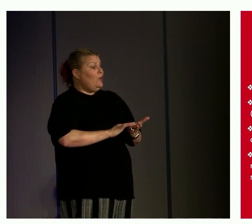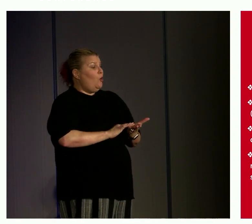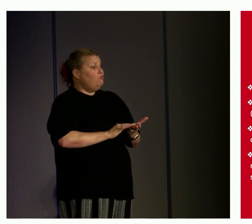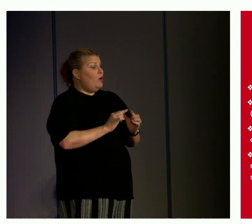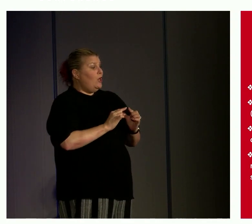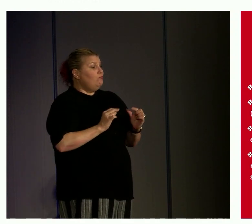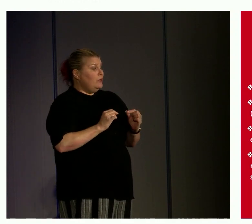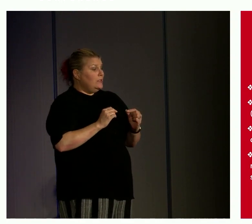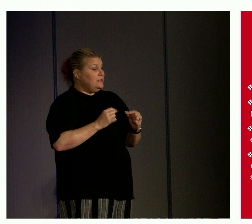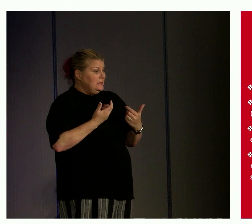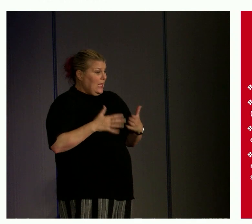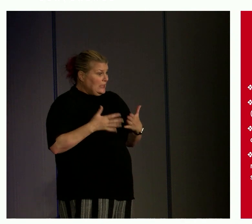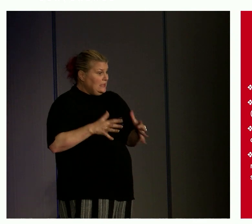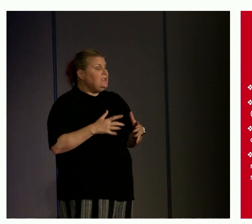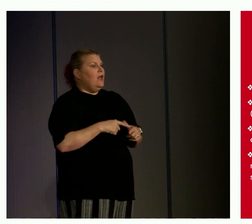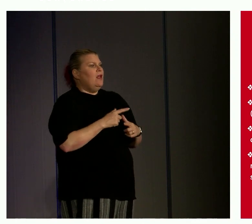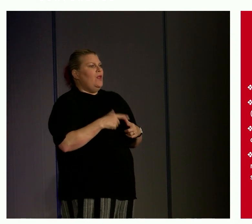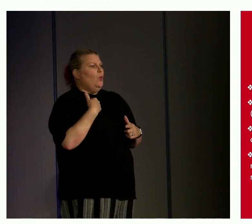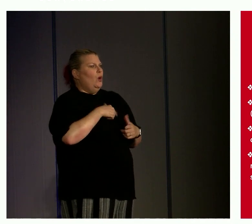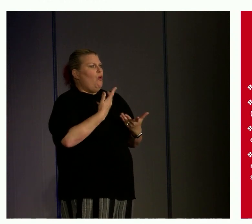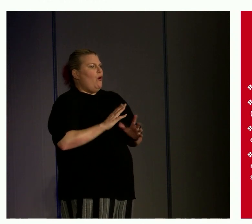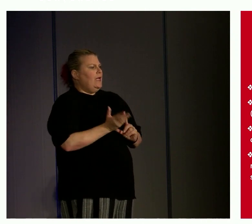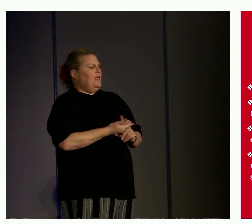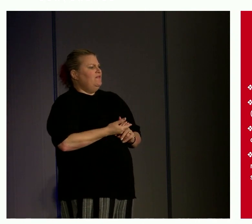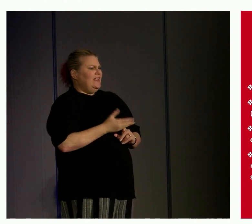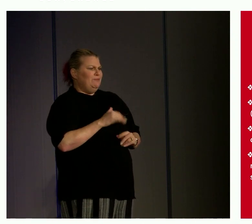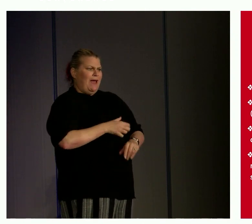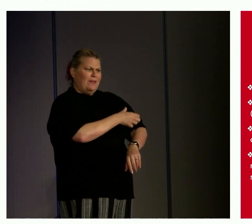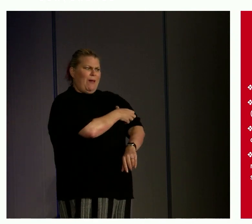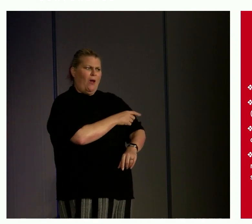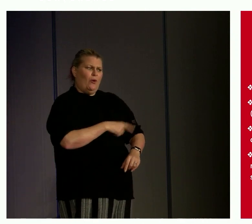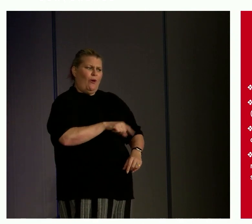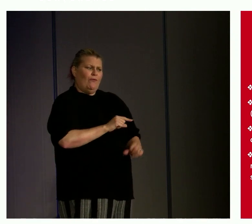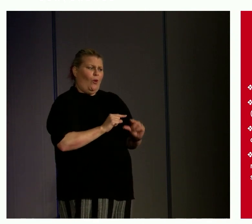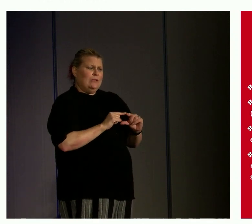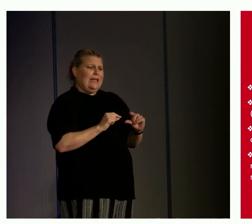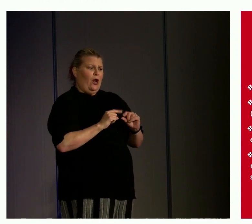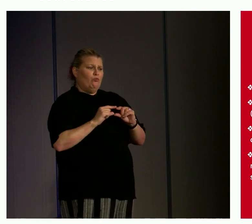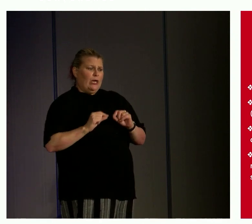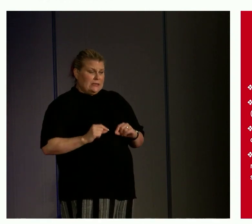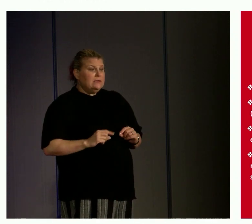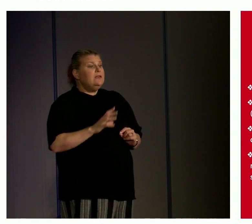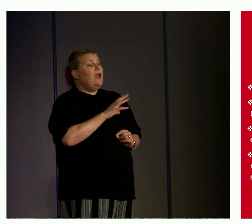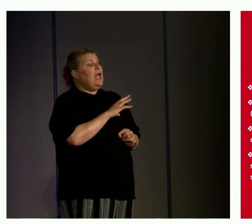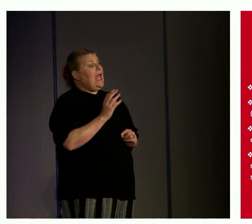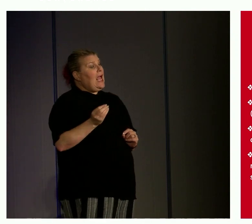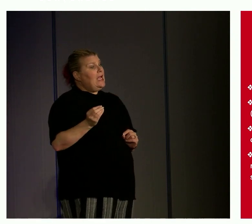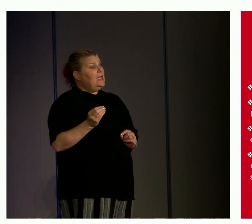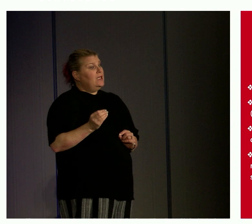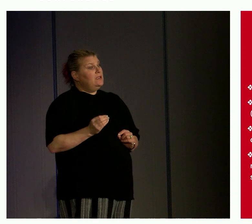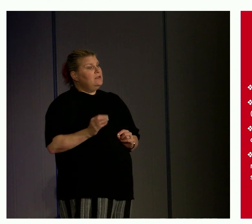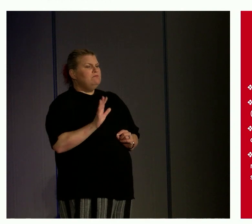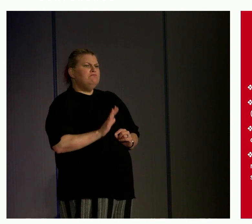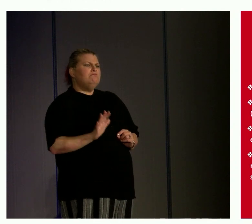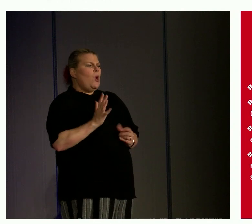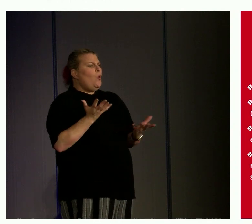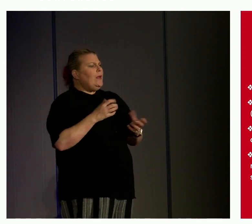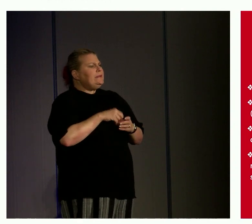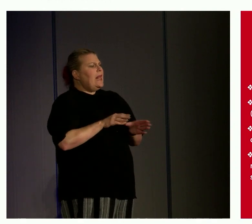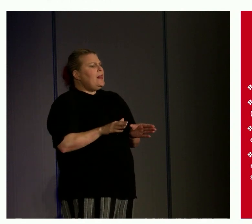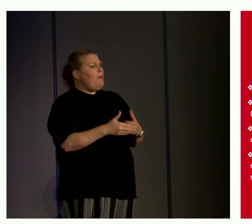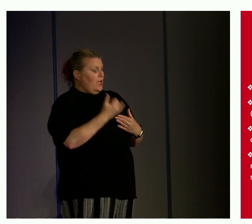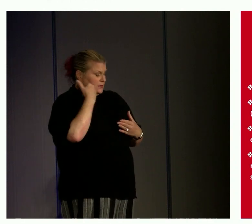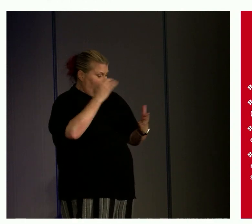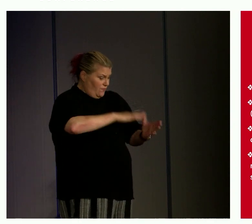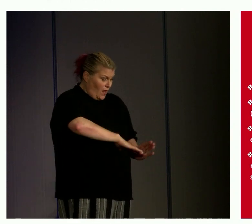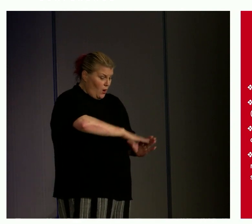we were already convinced by the power of those little bricks. And about what is in the box, if I